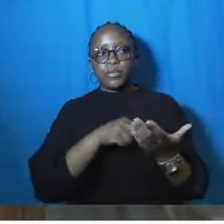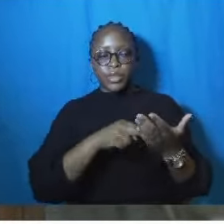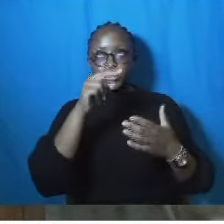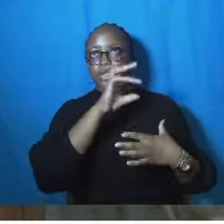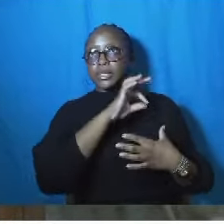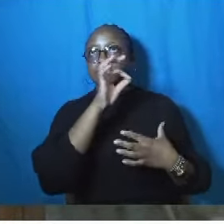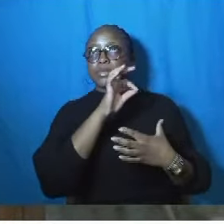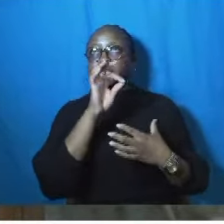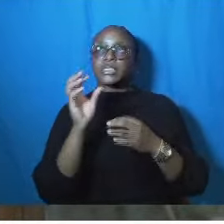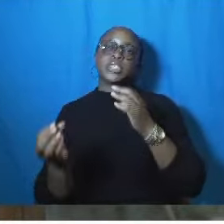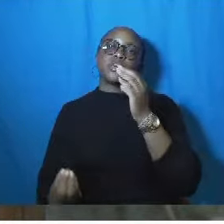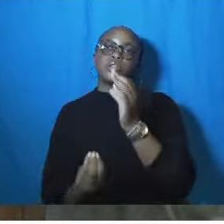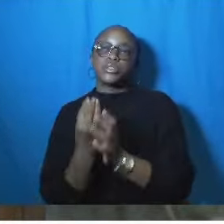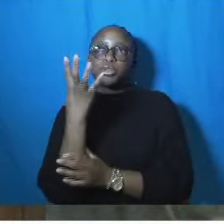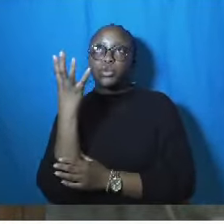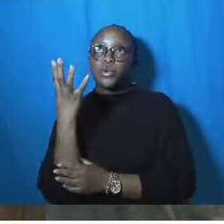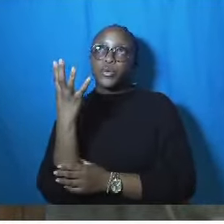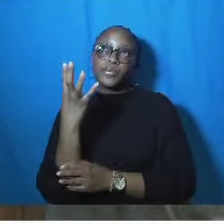another.